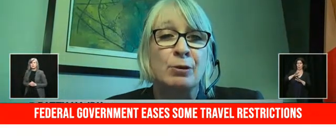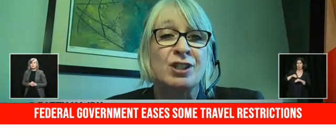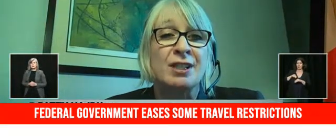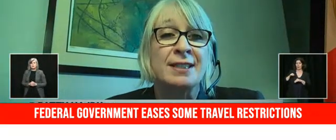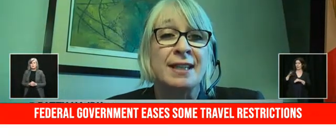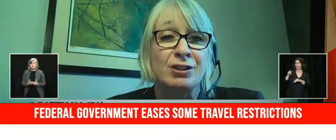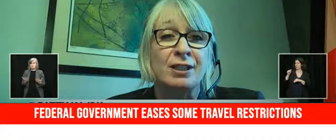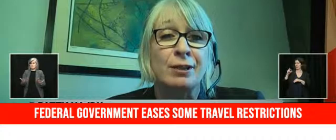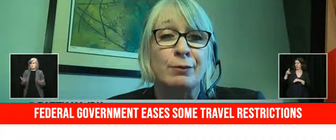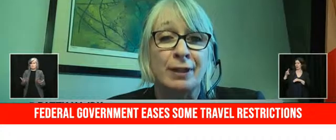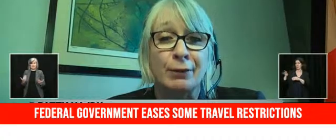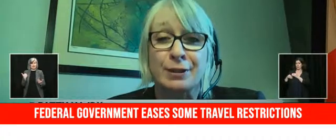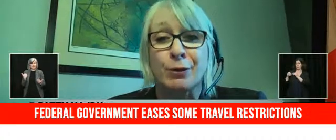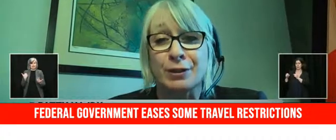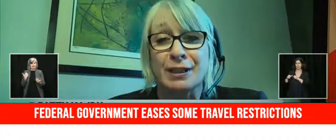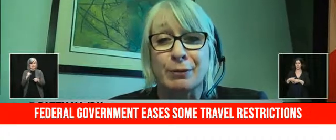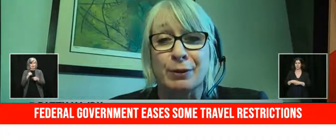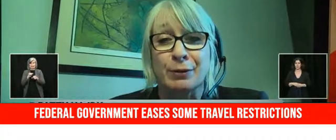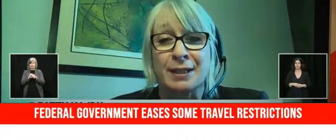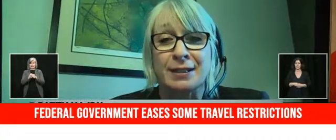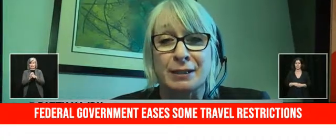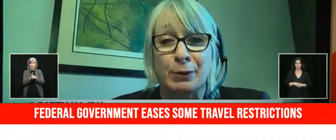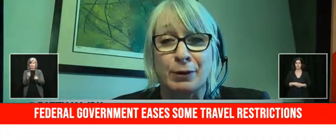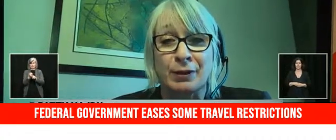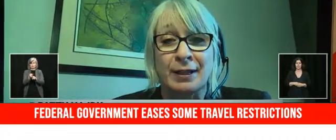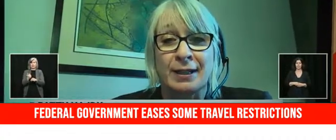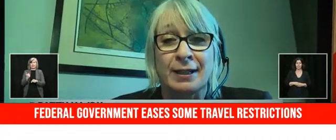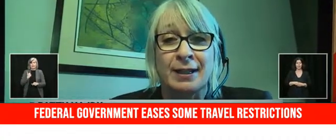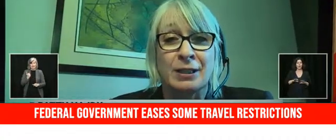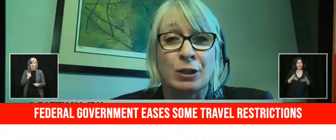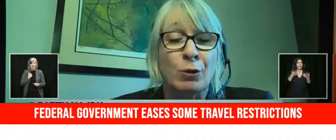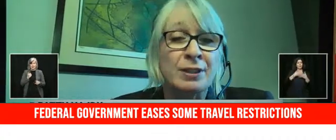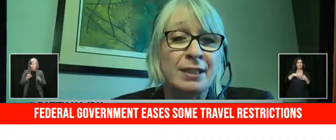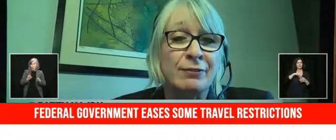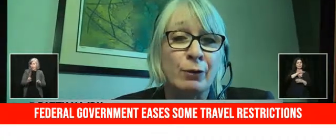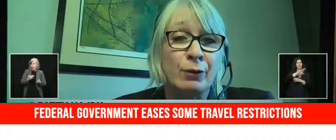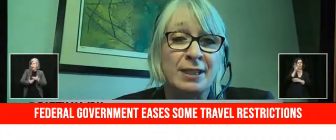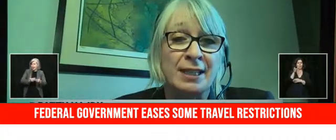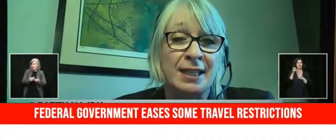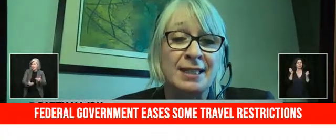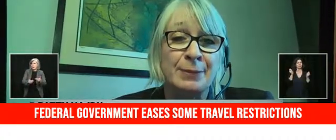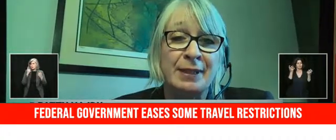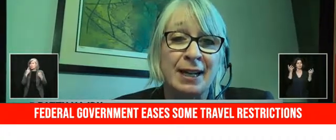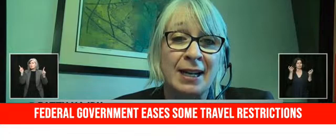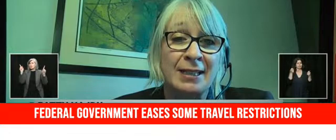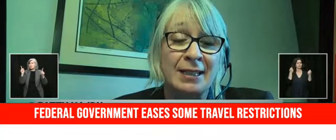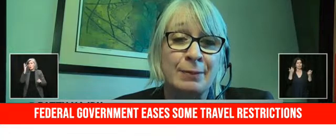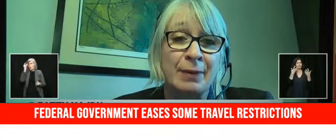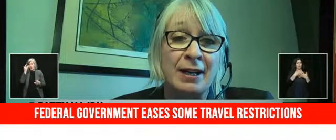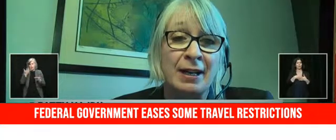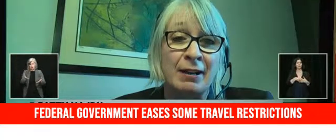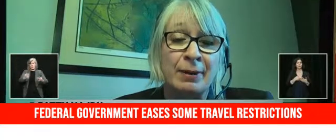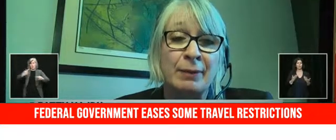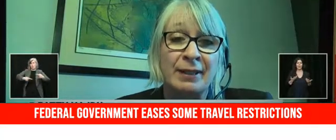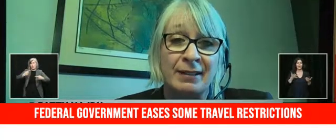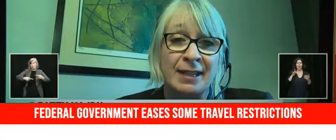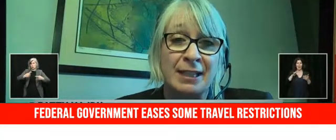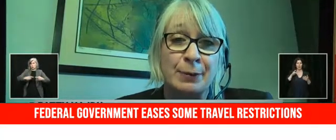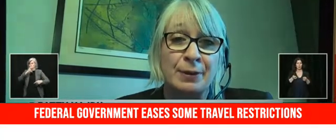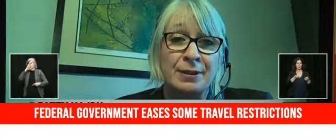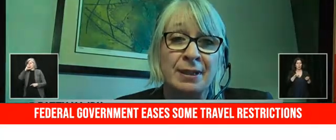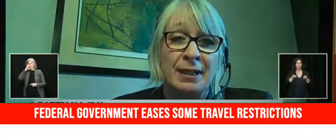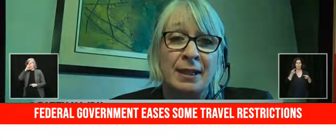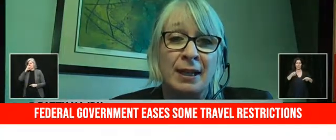Canada's approach is actually a rigorous quarantine process at the border. And the quarantine of 14 days has been guided by our public